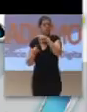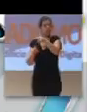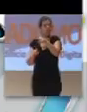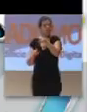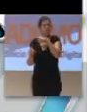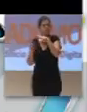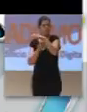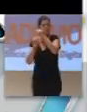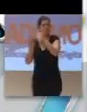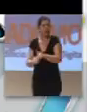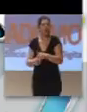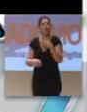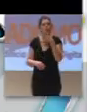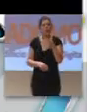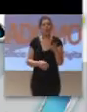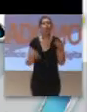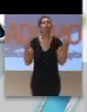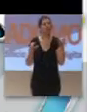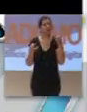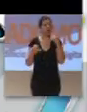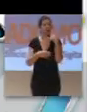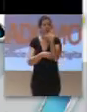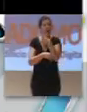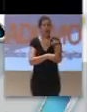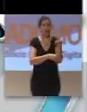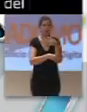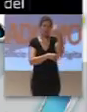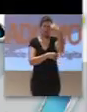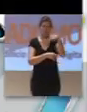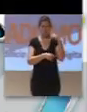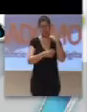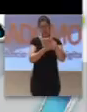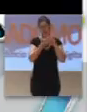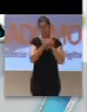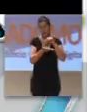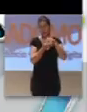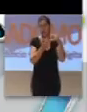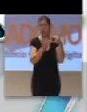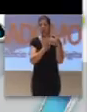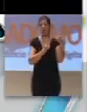Huelva, in a little village in Huelva? It wouldn't be fair, because, as you know, the